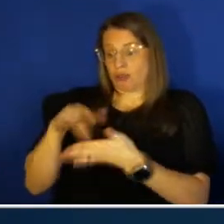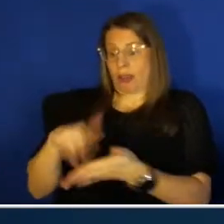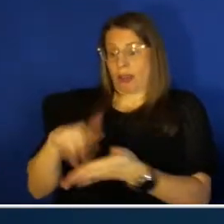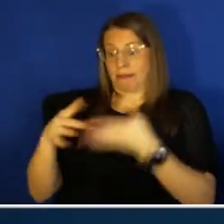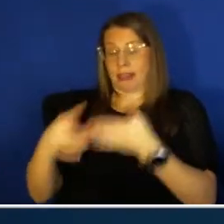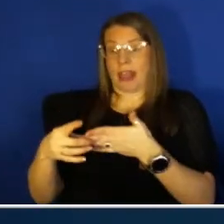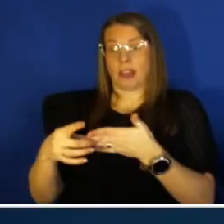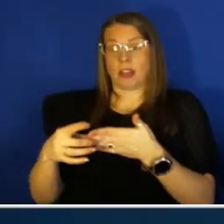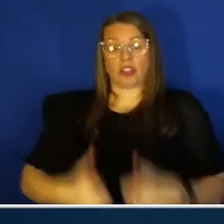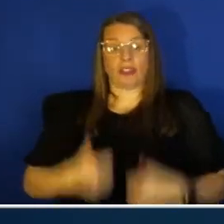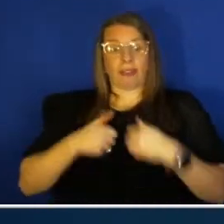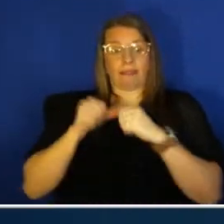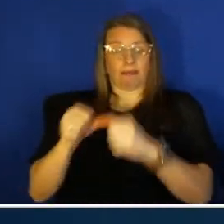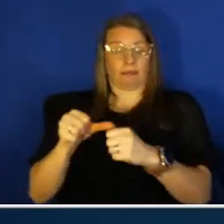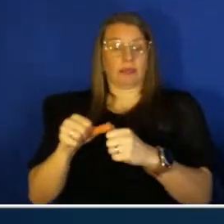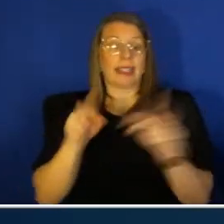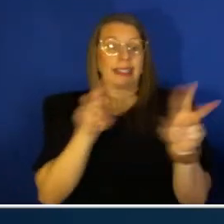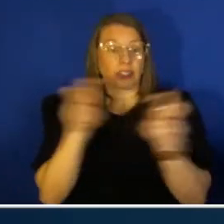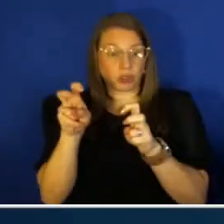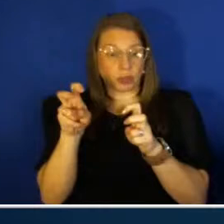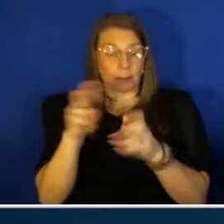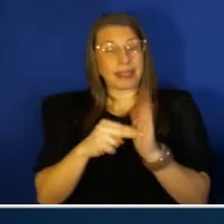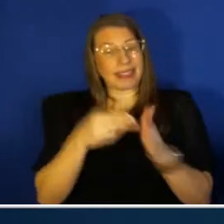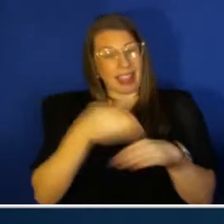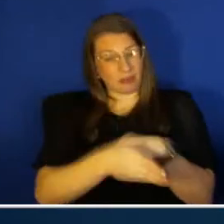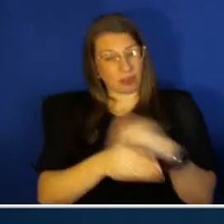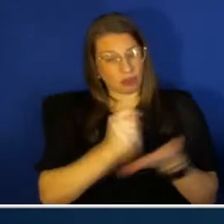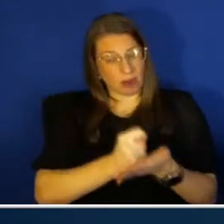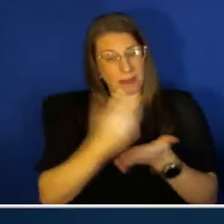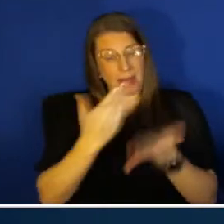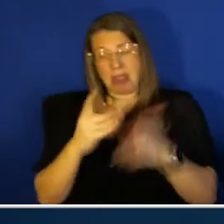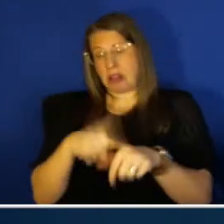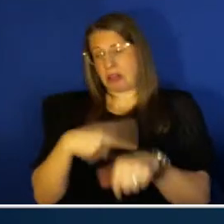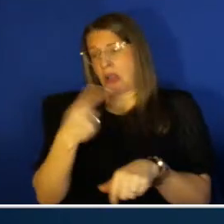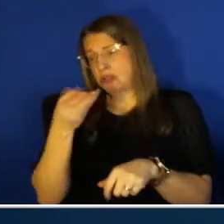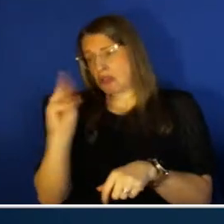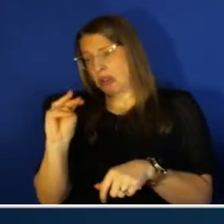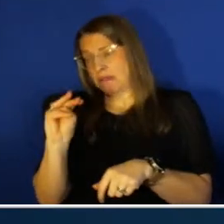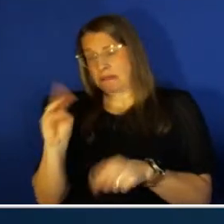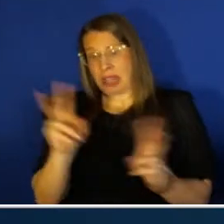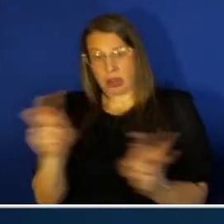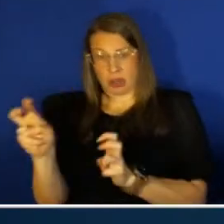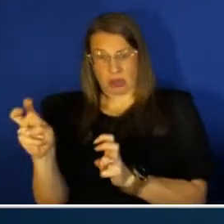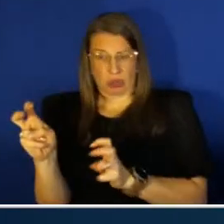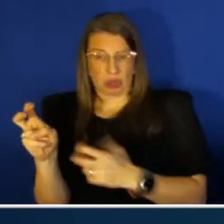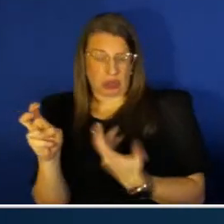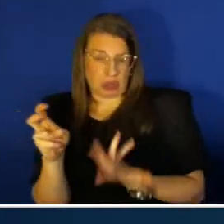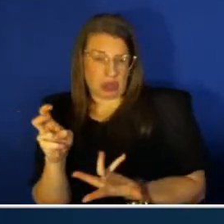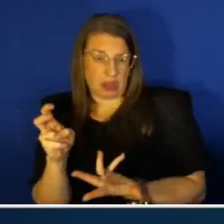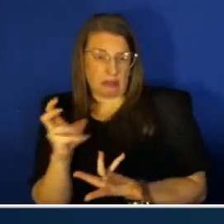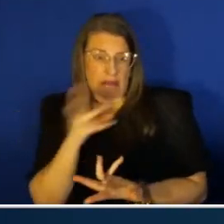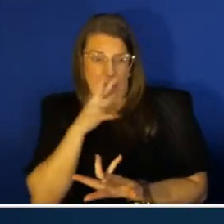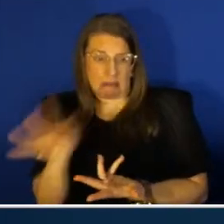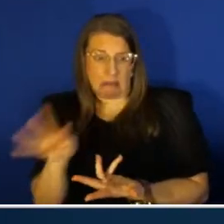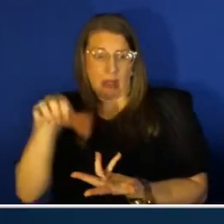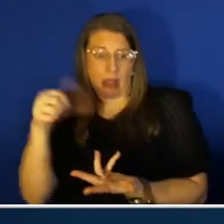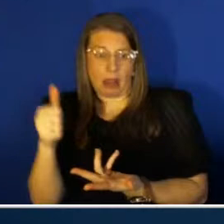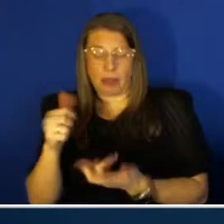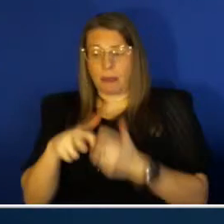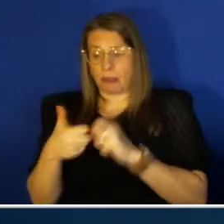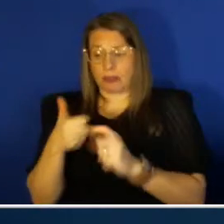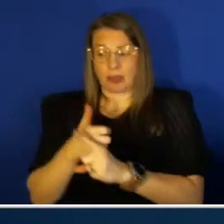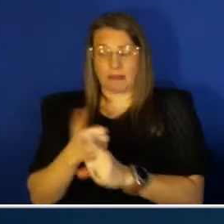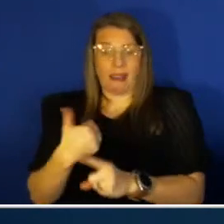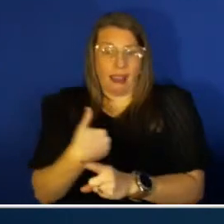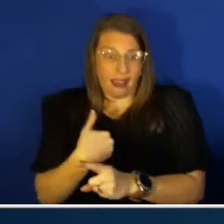So patients after cancer treatment may have sort of long-term side effects and may neglect other problems that they have. So looking